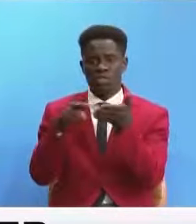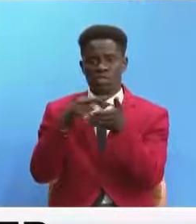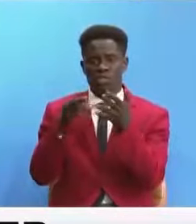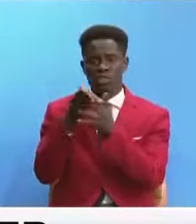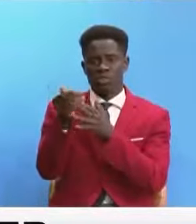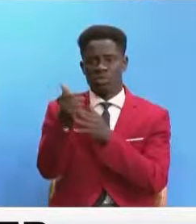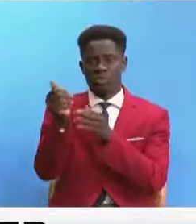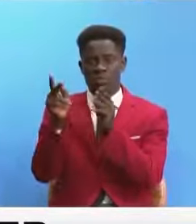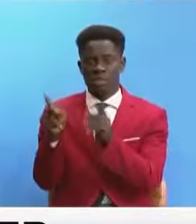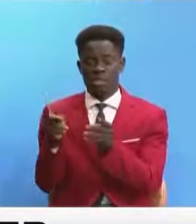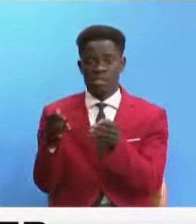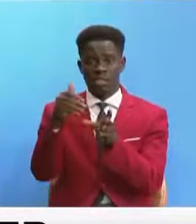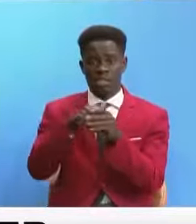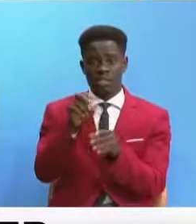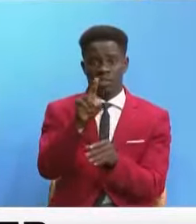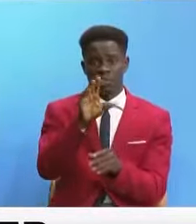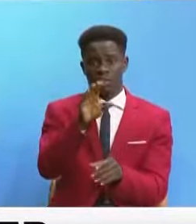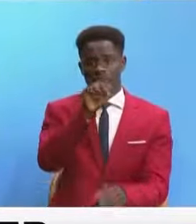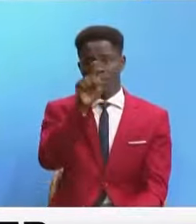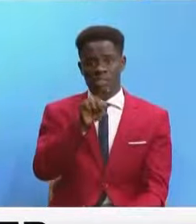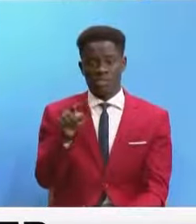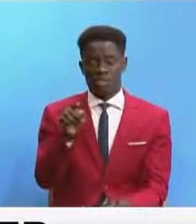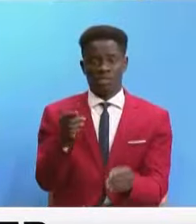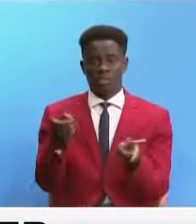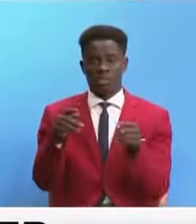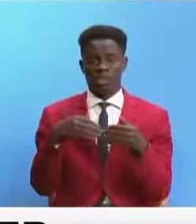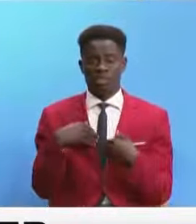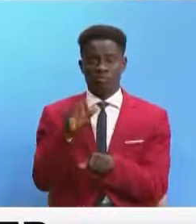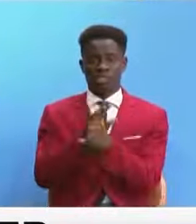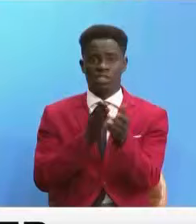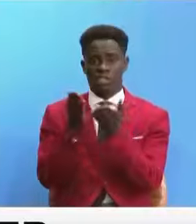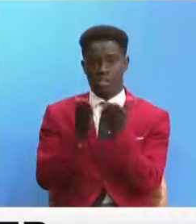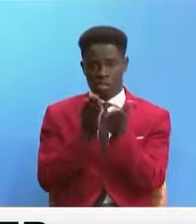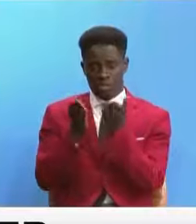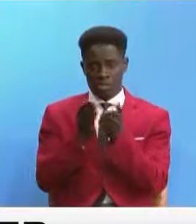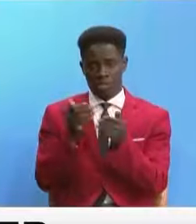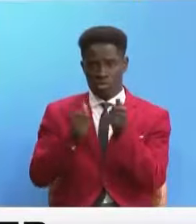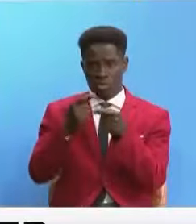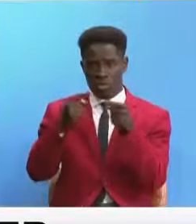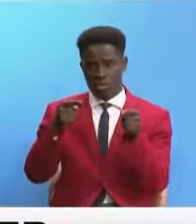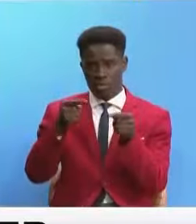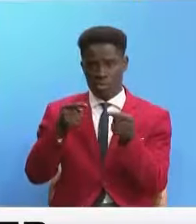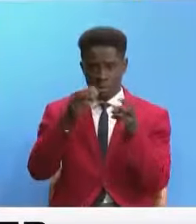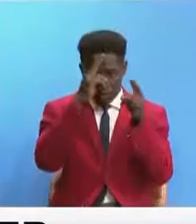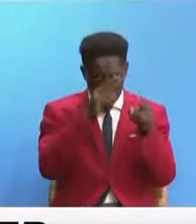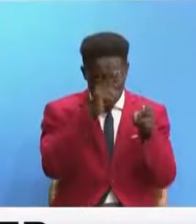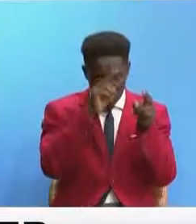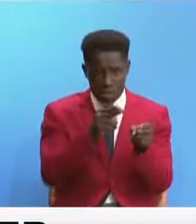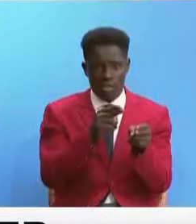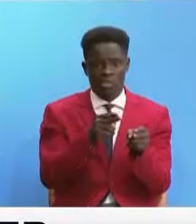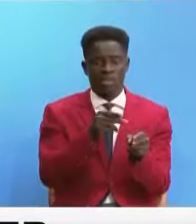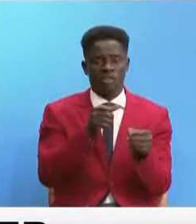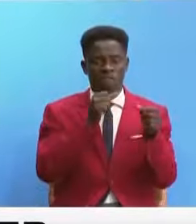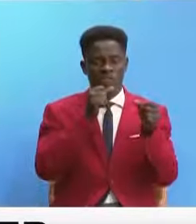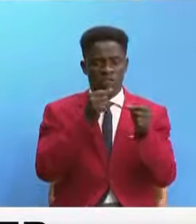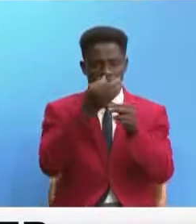UCZ Consistory, during a church service held in honor of the late freedom fighter. Acting Serenge District Commissioner